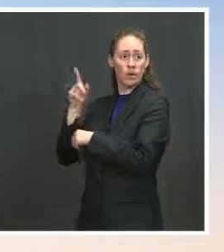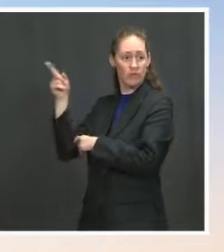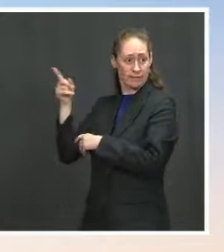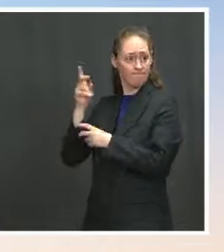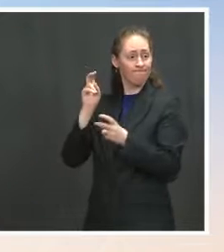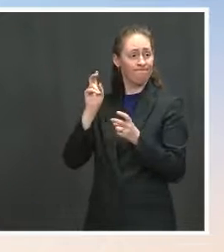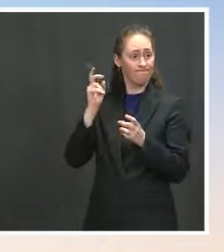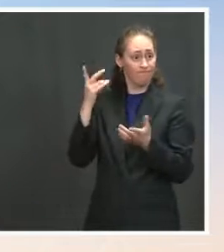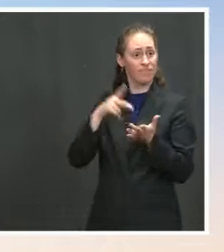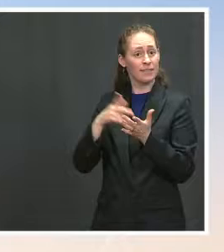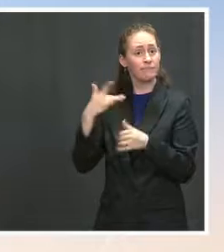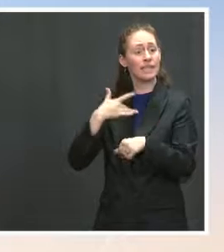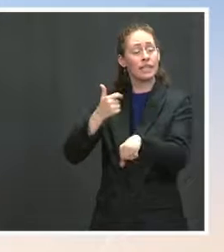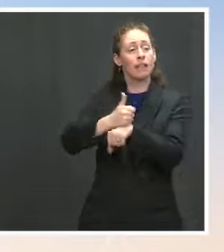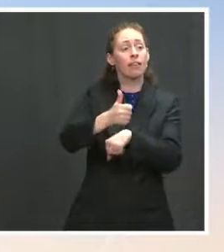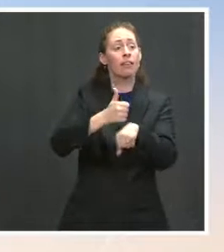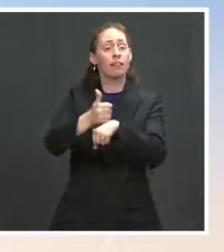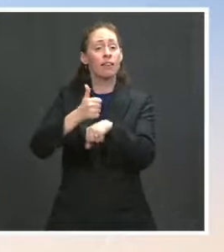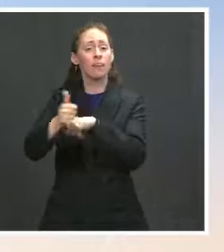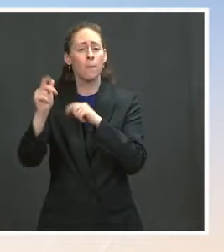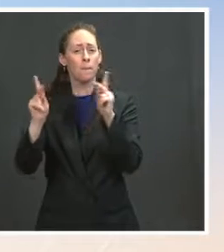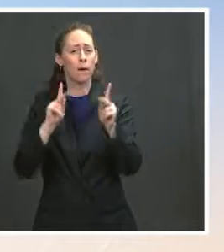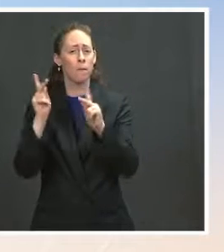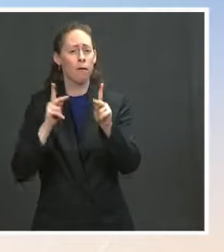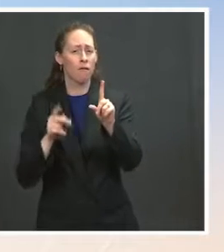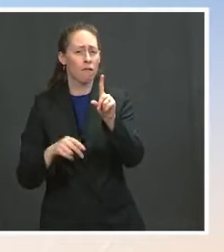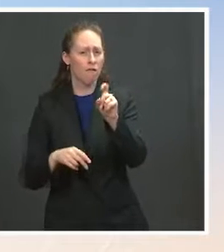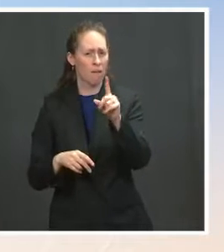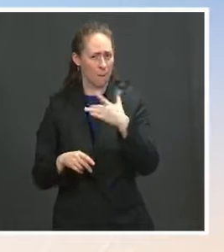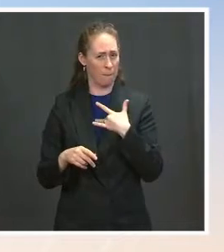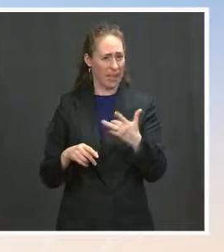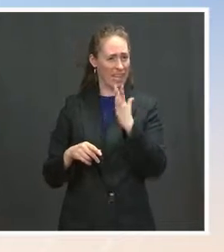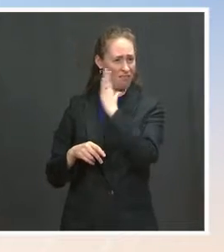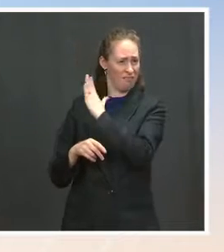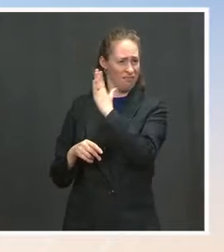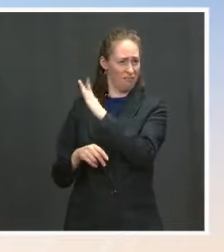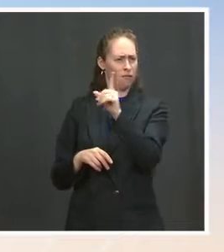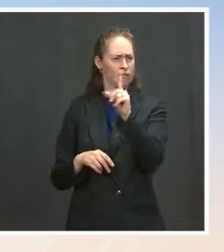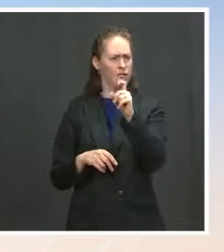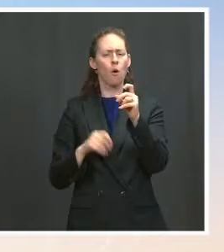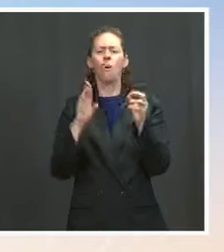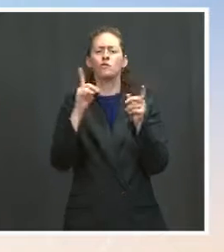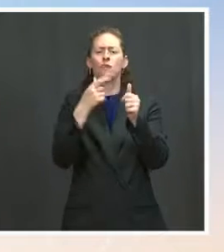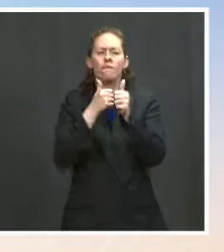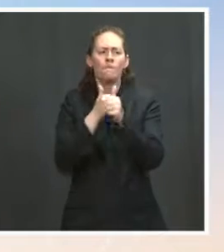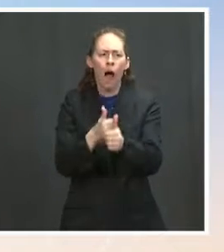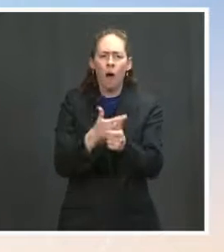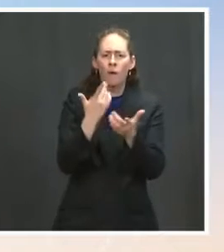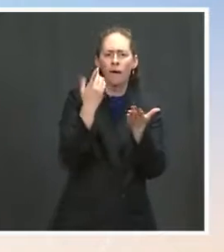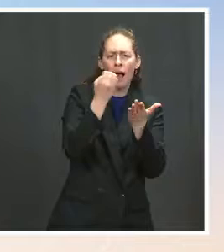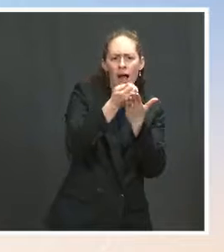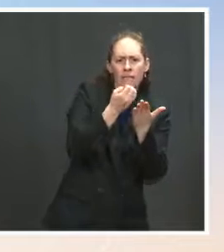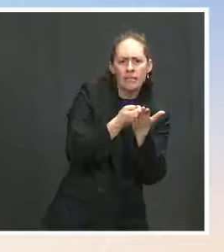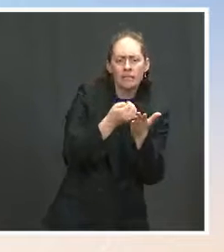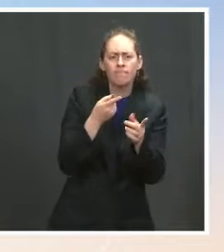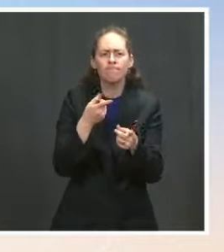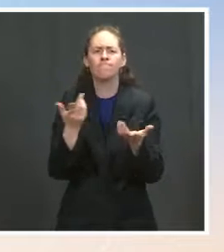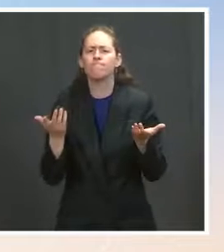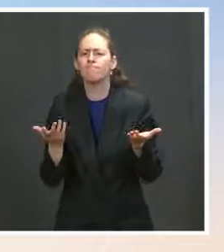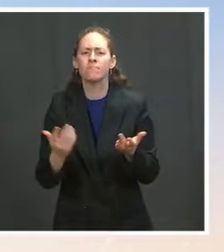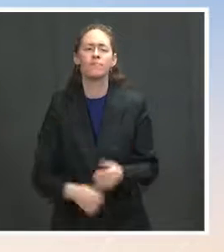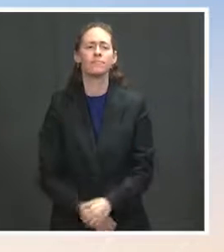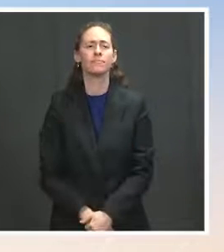a situation where, just following the evidence where it leads? I think our primary objective here has